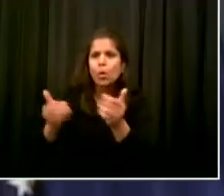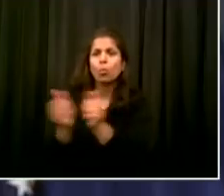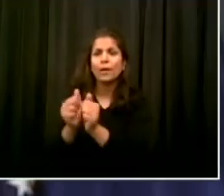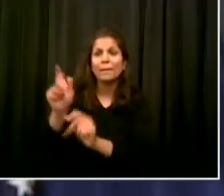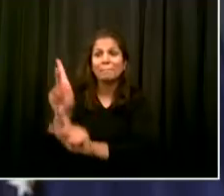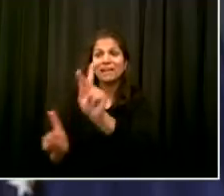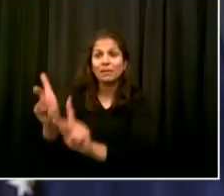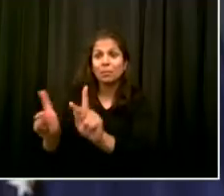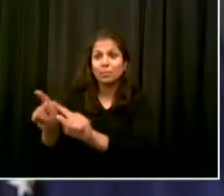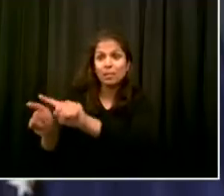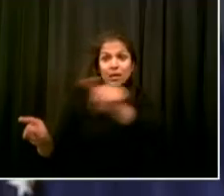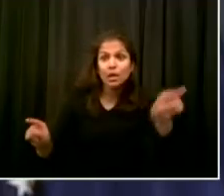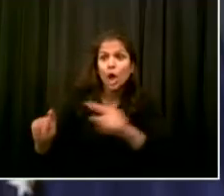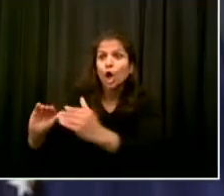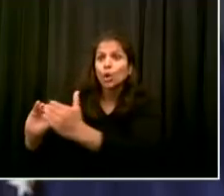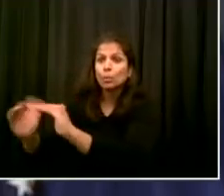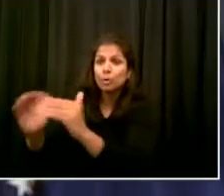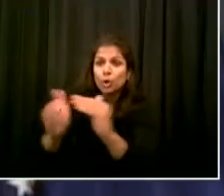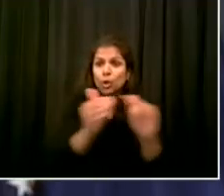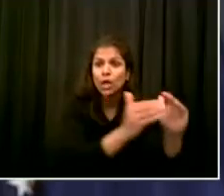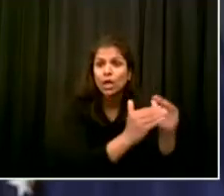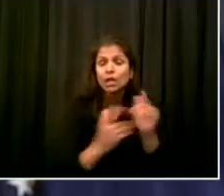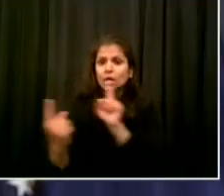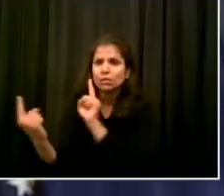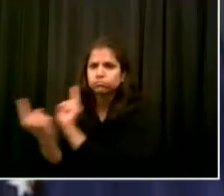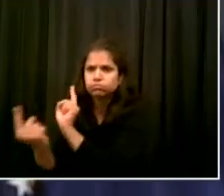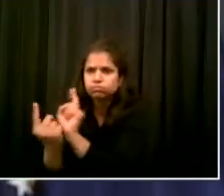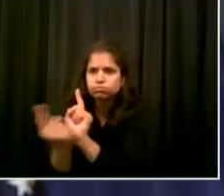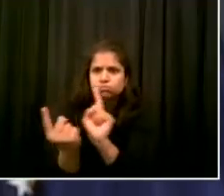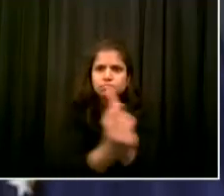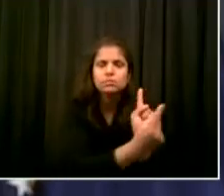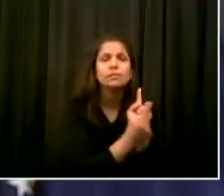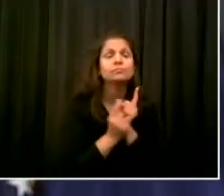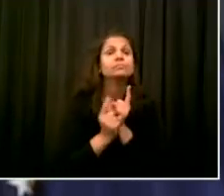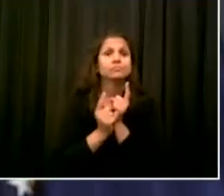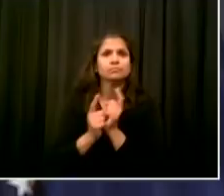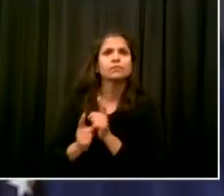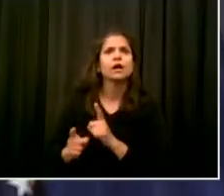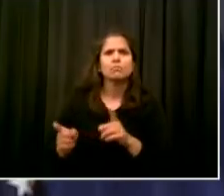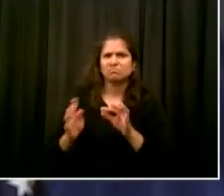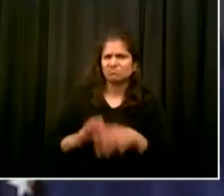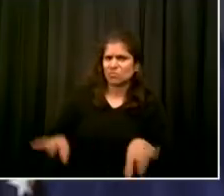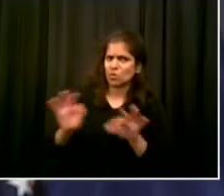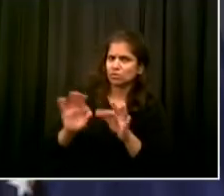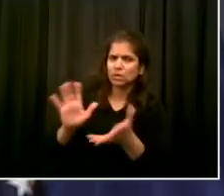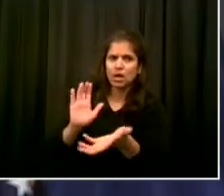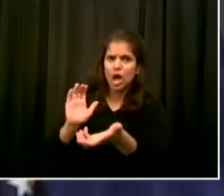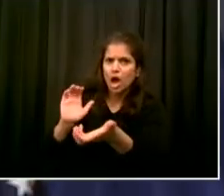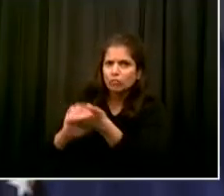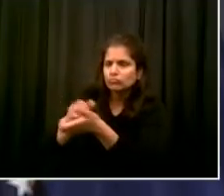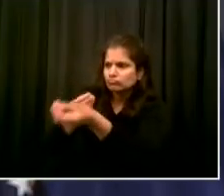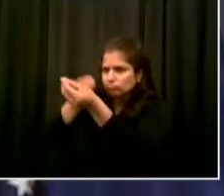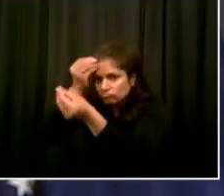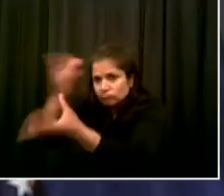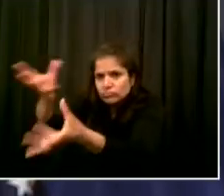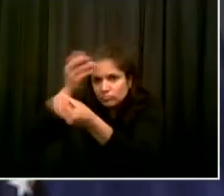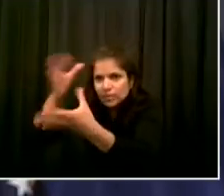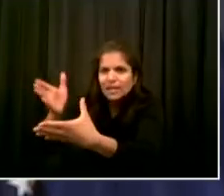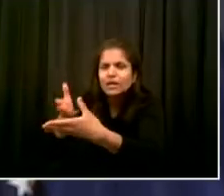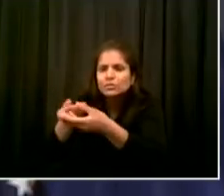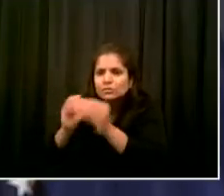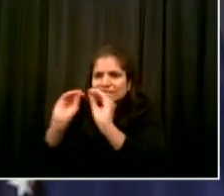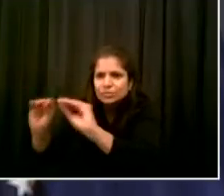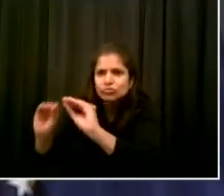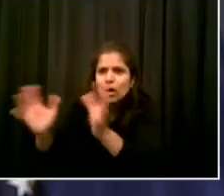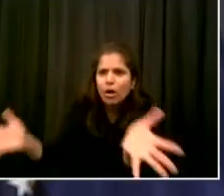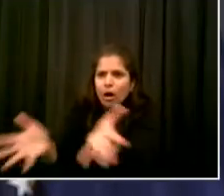said, those credible messengers, the way that they reach the lives and the souls of those untouchable,